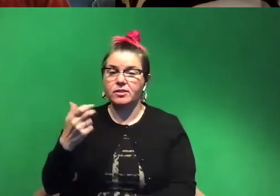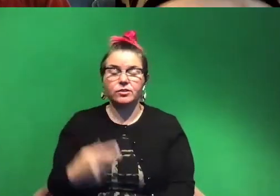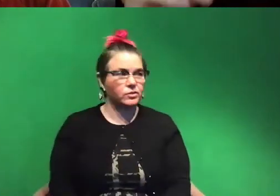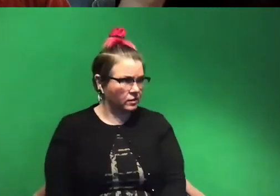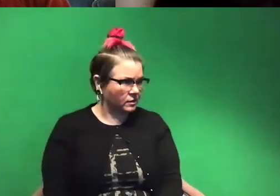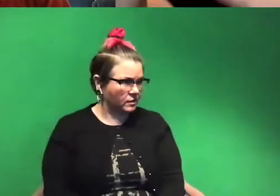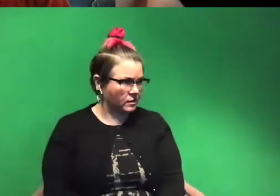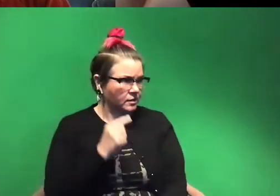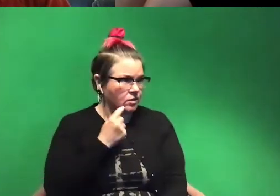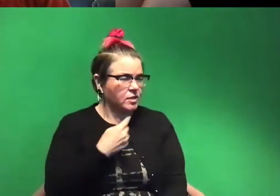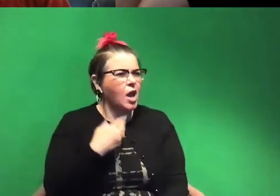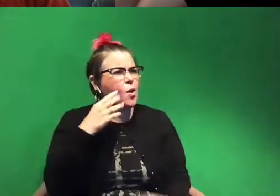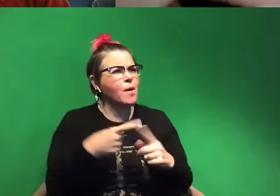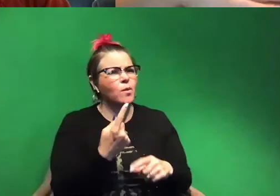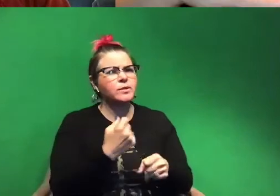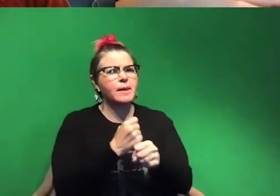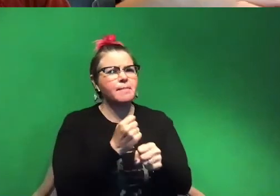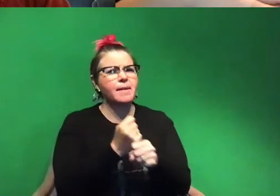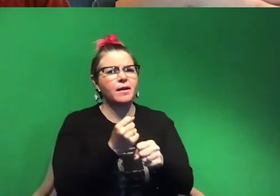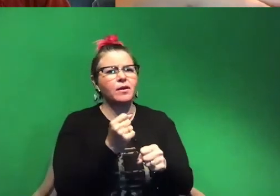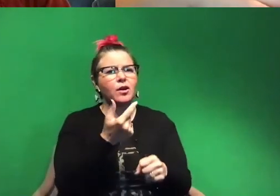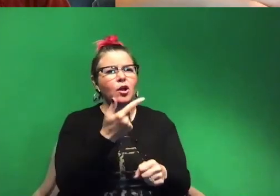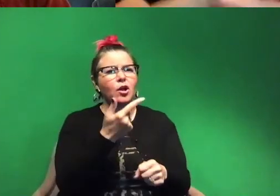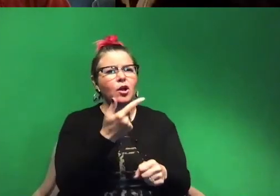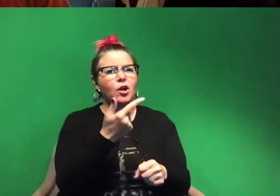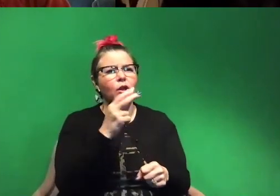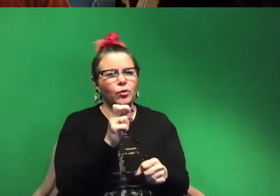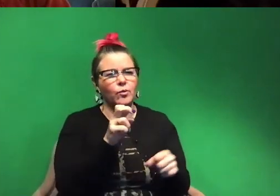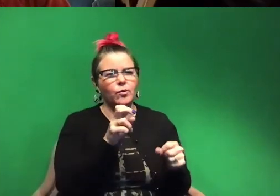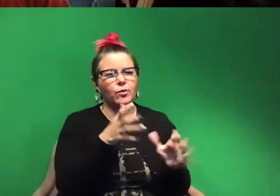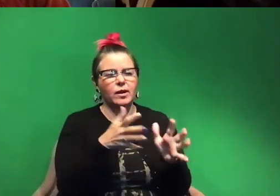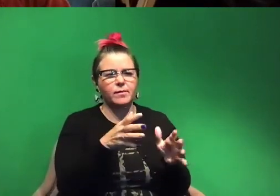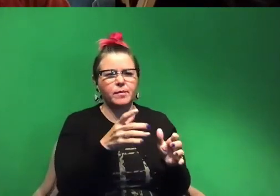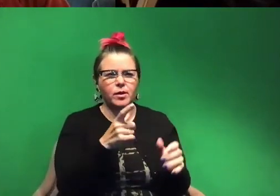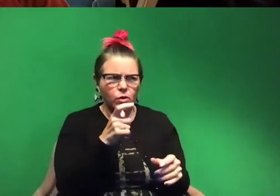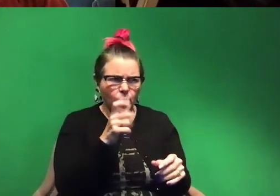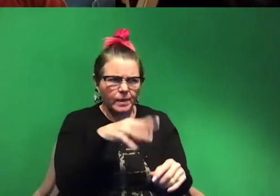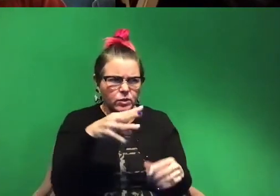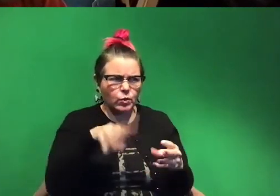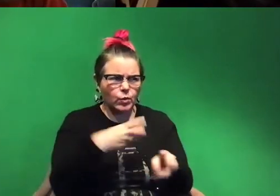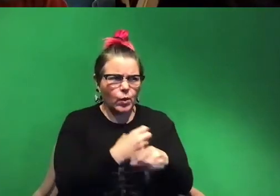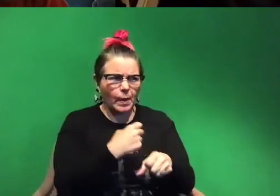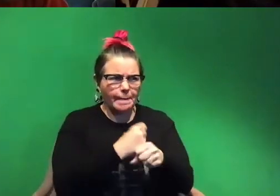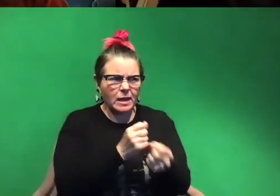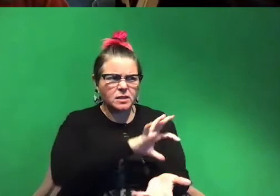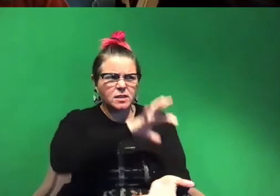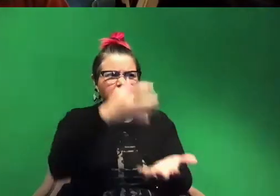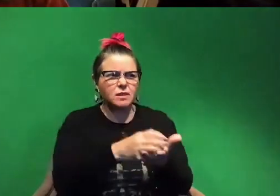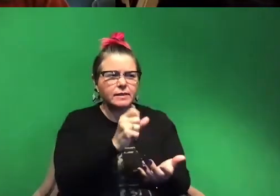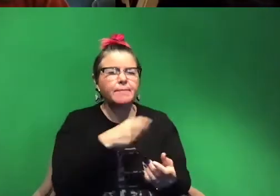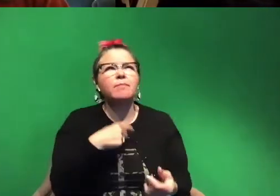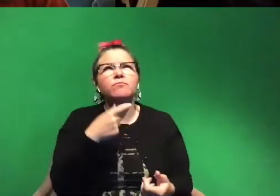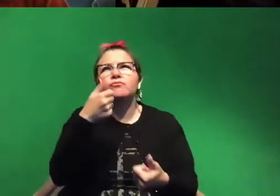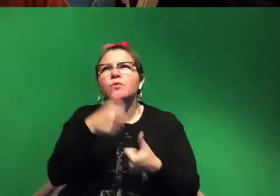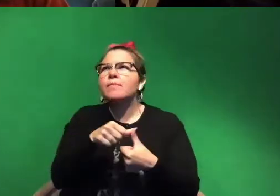Really? I know about the ones that produce the like glue basically, but who in the squid world is producing that much slime? I'm trying to remember what